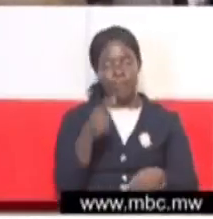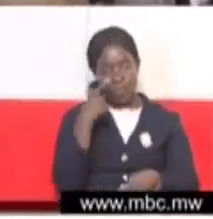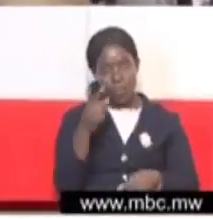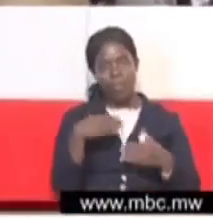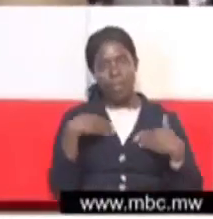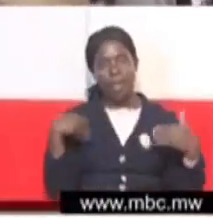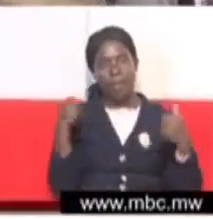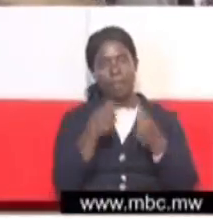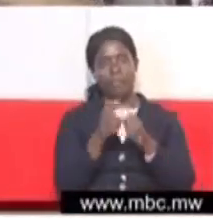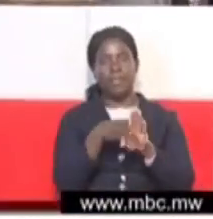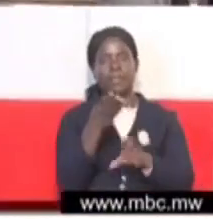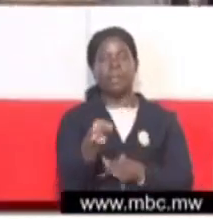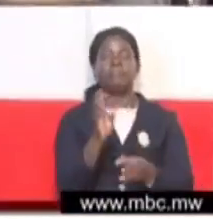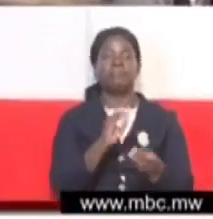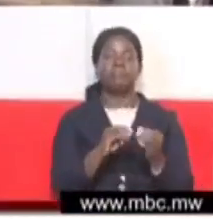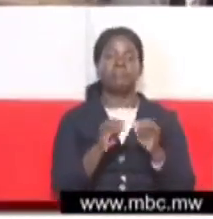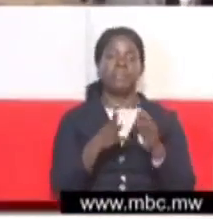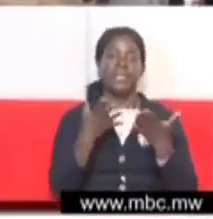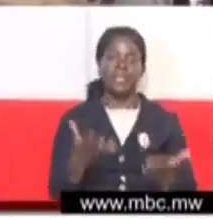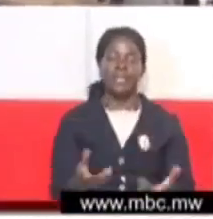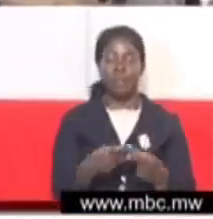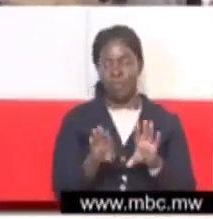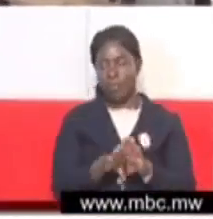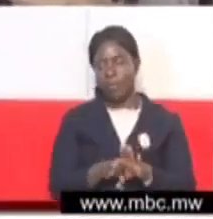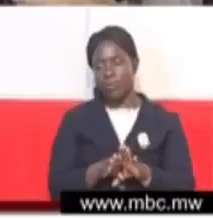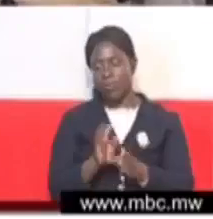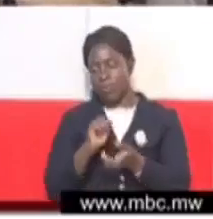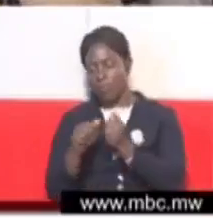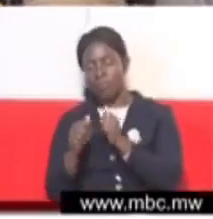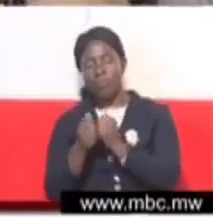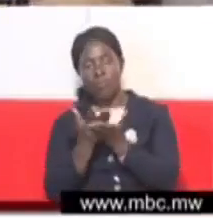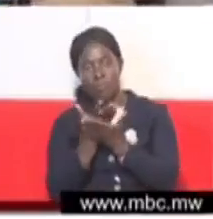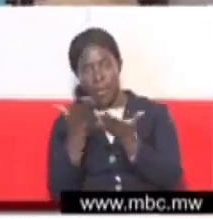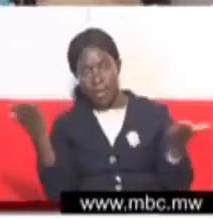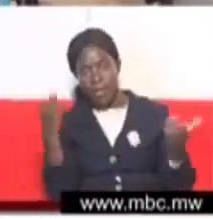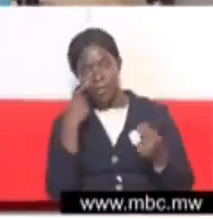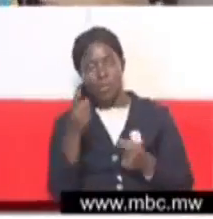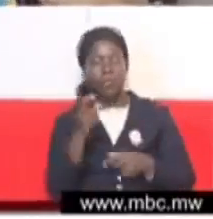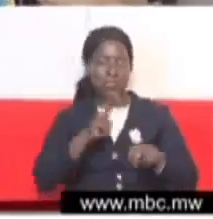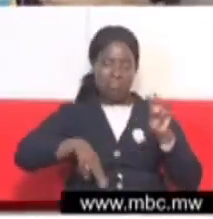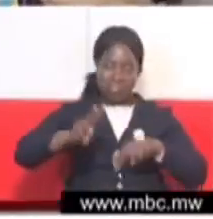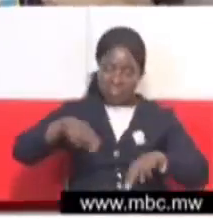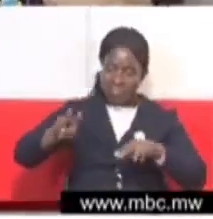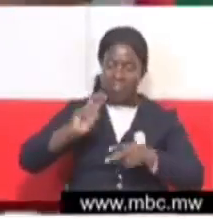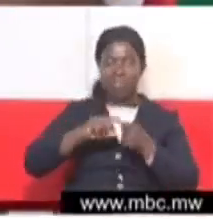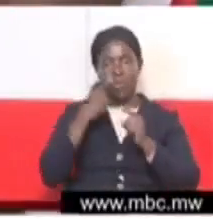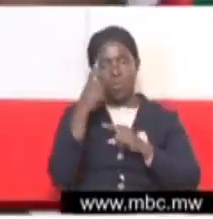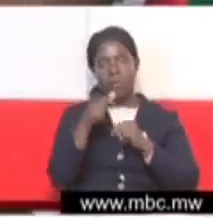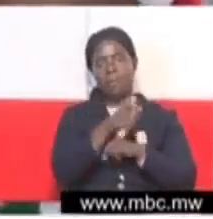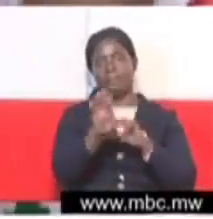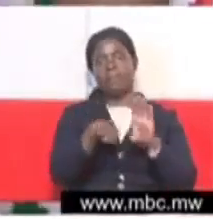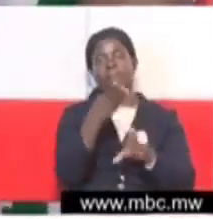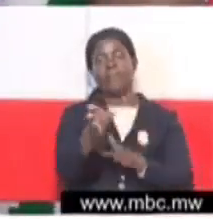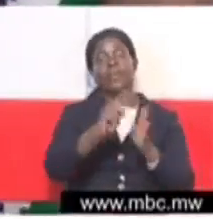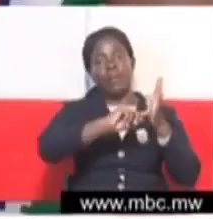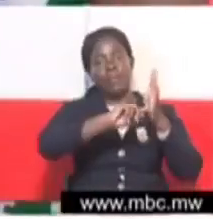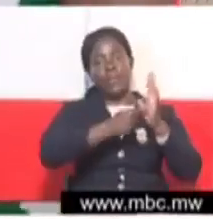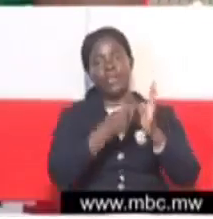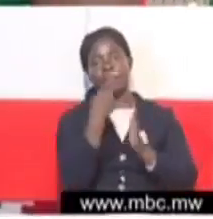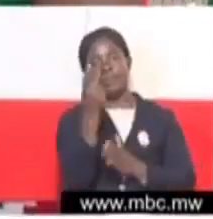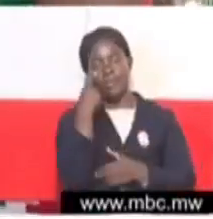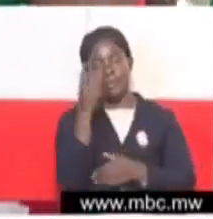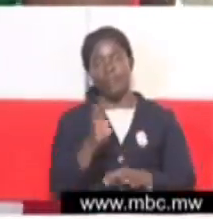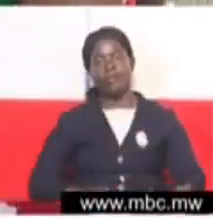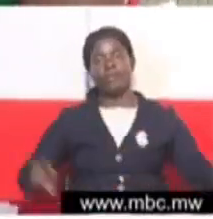reflect what has gone well within the sector, but also how we can improve some of the things that are coming that need our attention. One of the things that I think is very critical